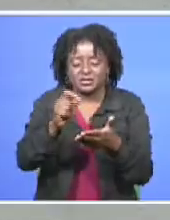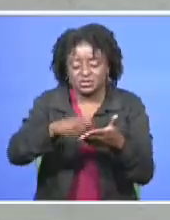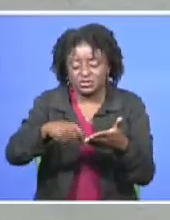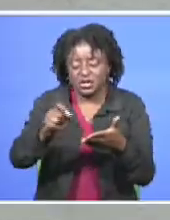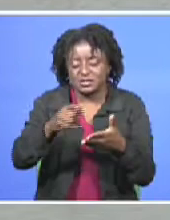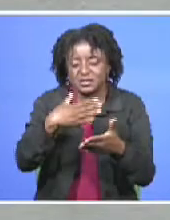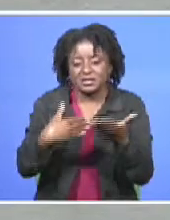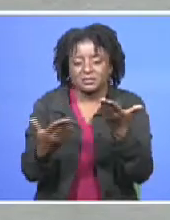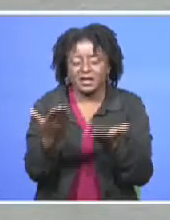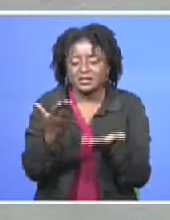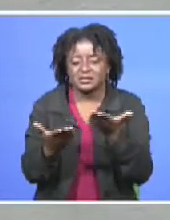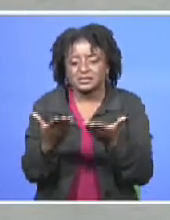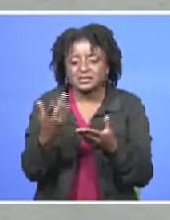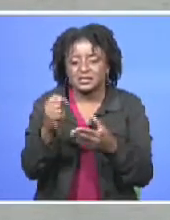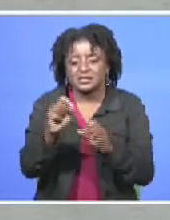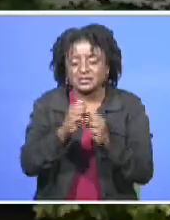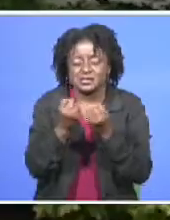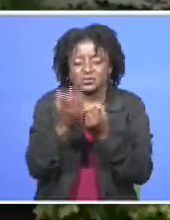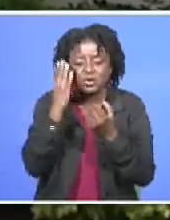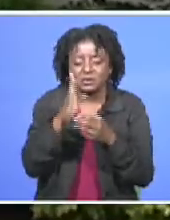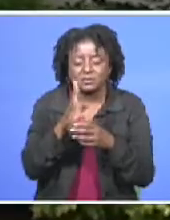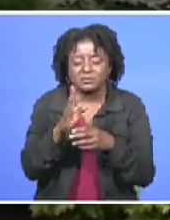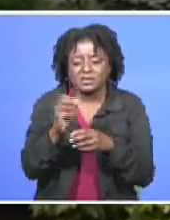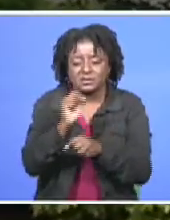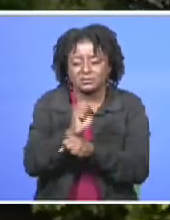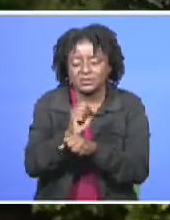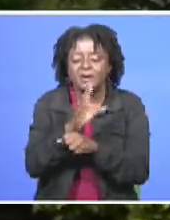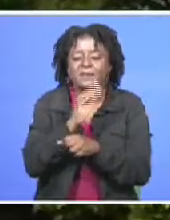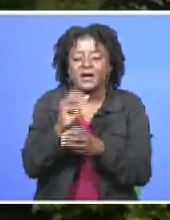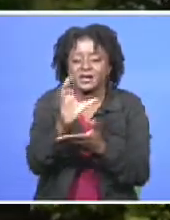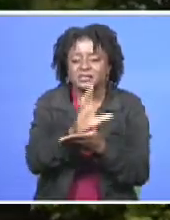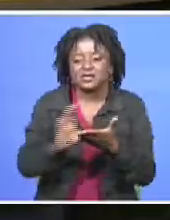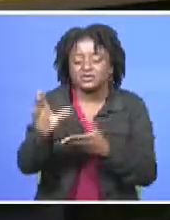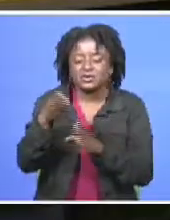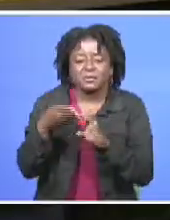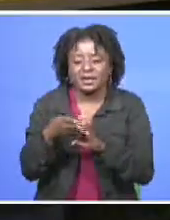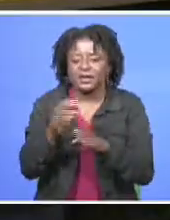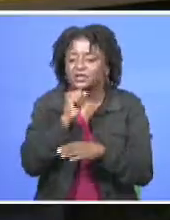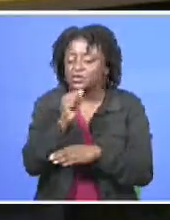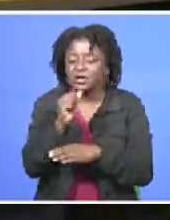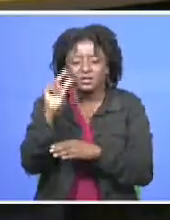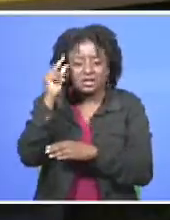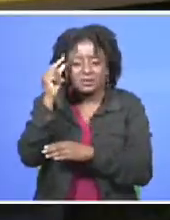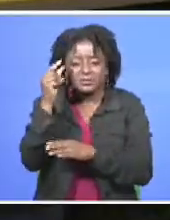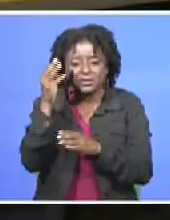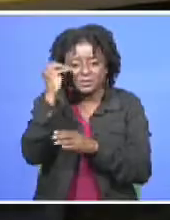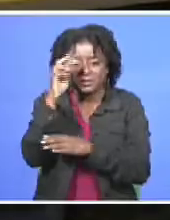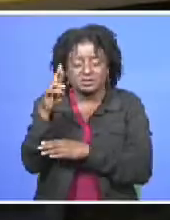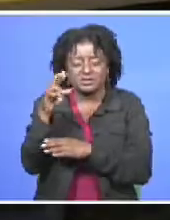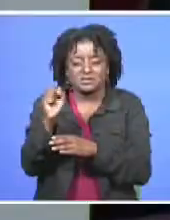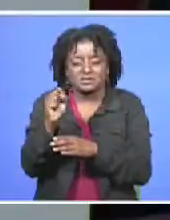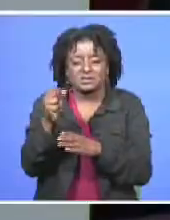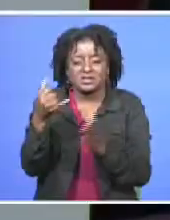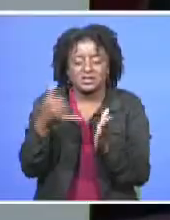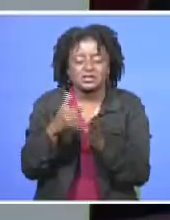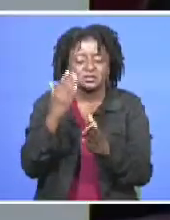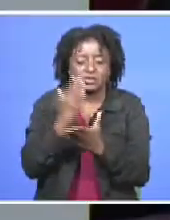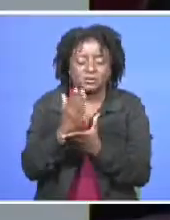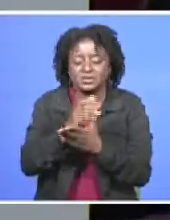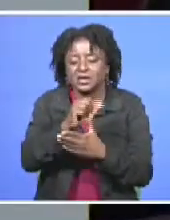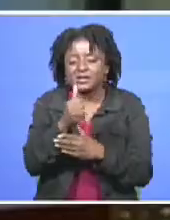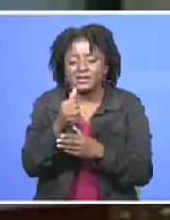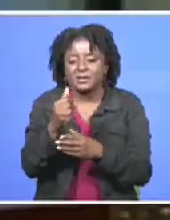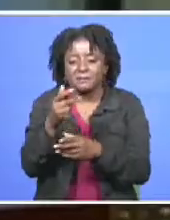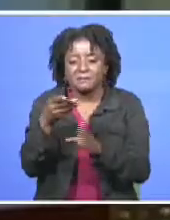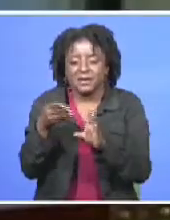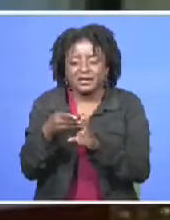credit system will be administered by the central bank and not government ministers. The bill also stops other banks from interfering with lending